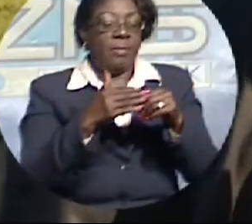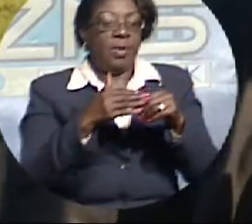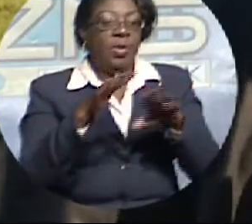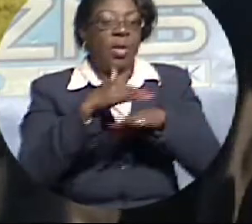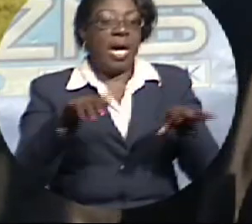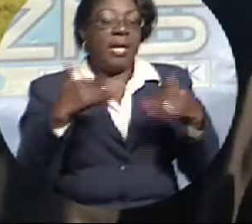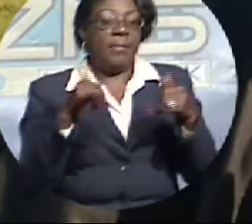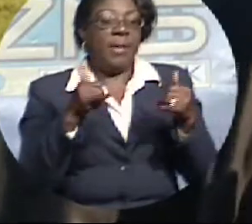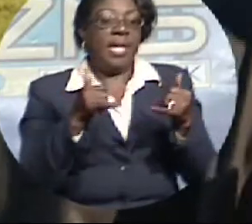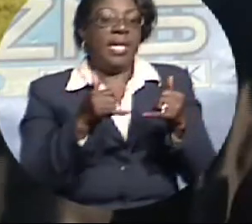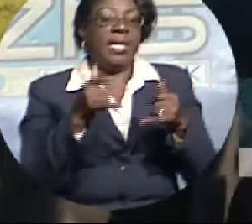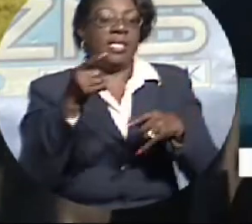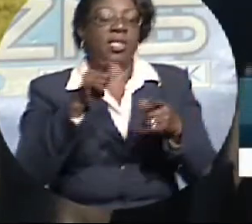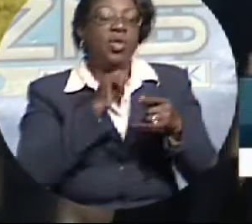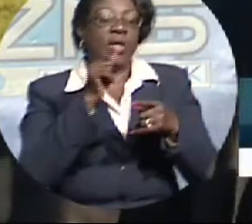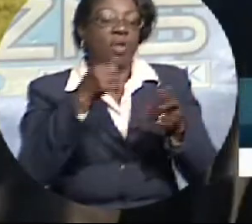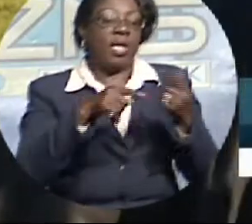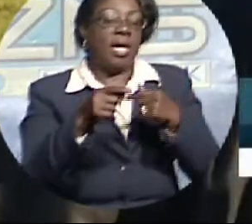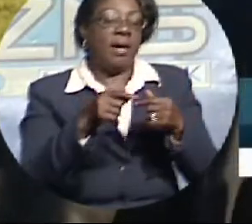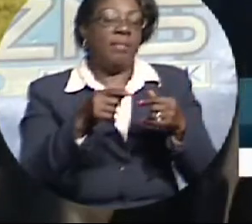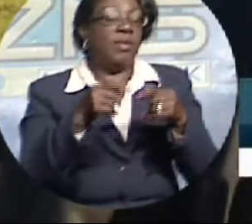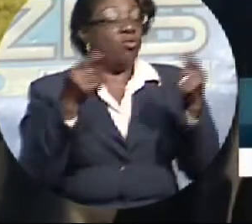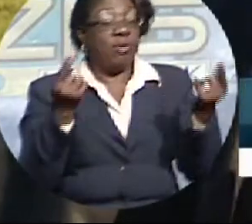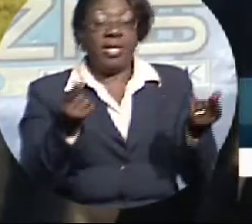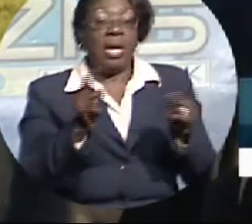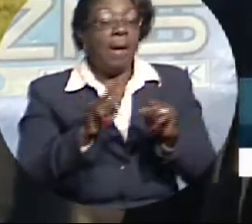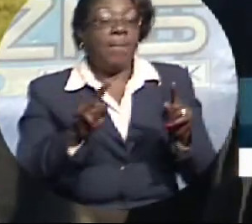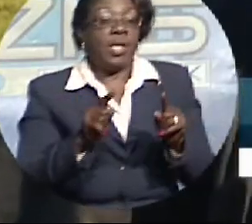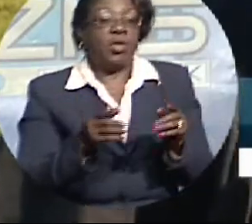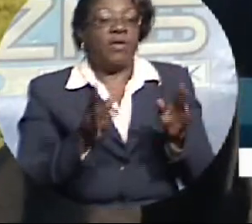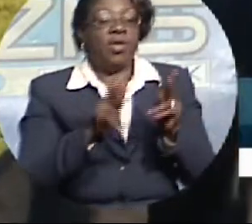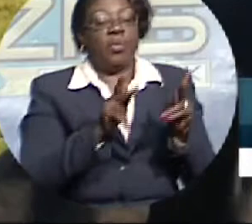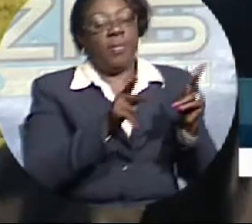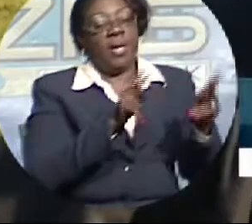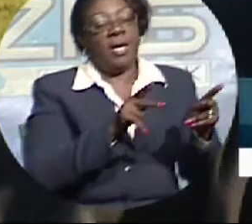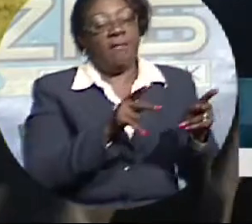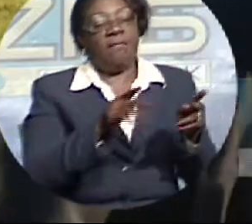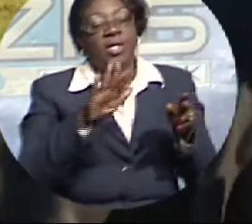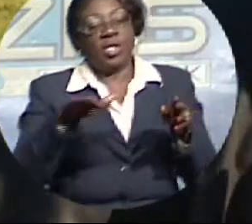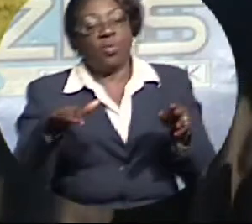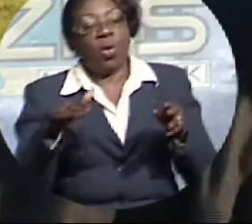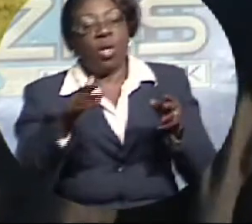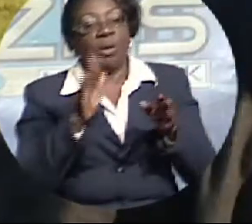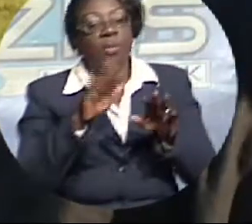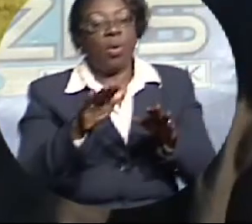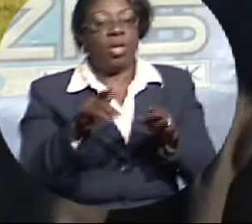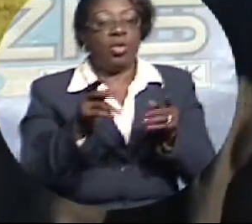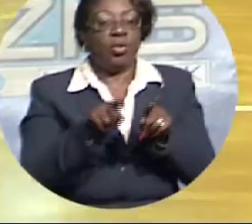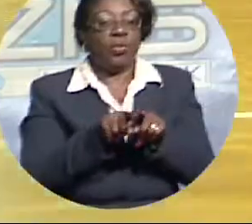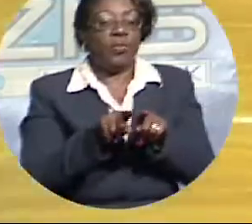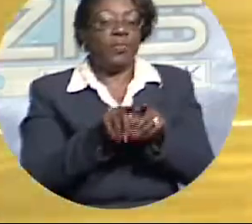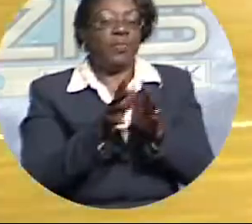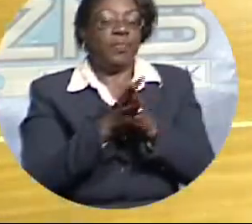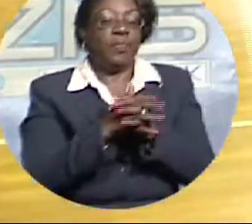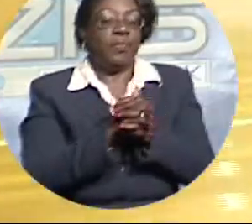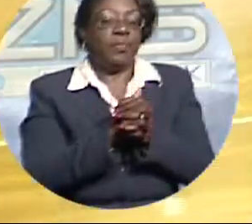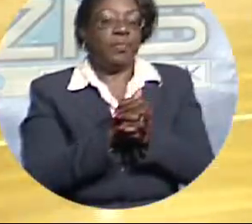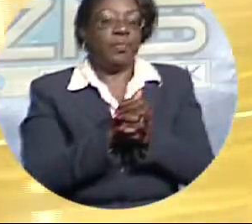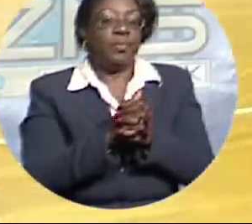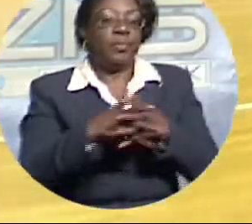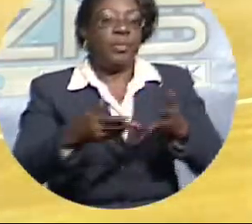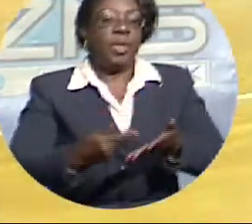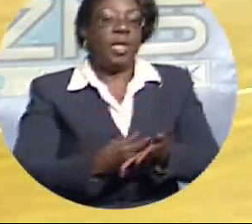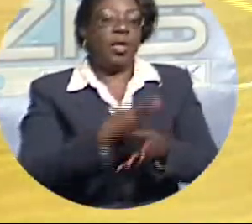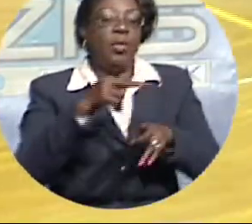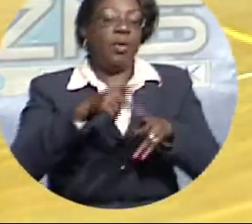can't play for that. It's not going to come. If it comes, great, but you got to prepare for it and play the small ball tactic. The New